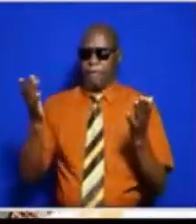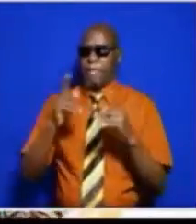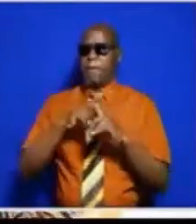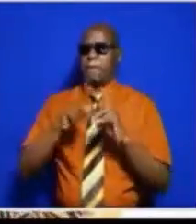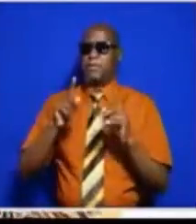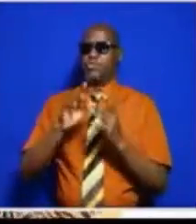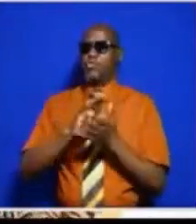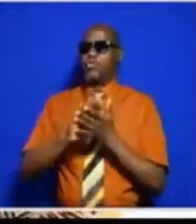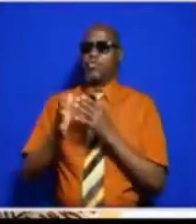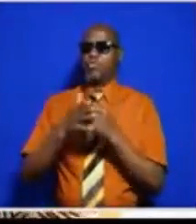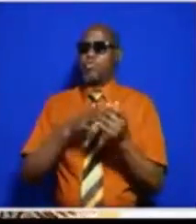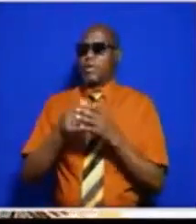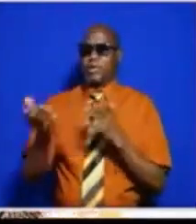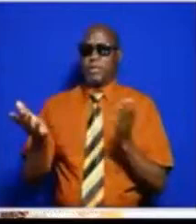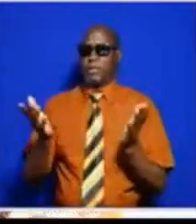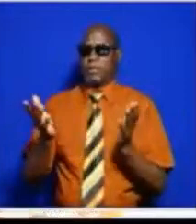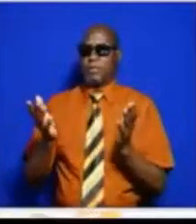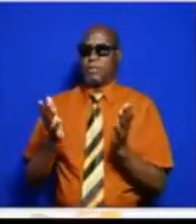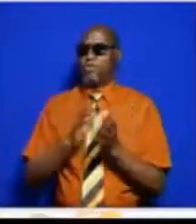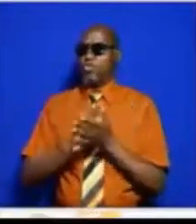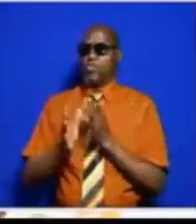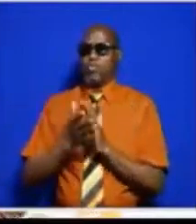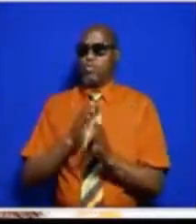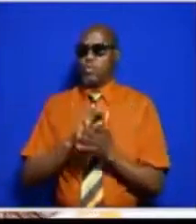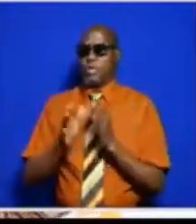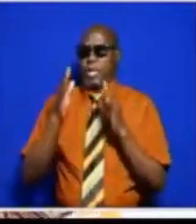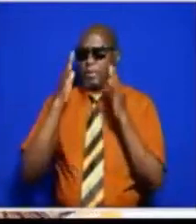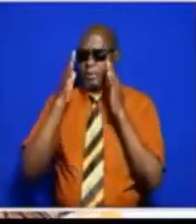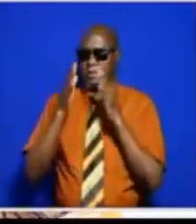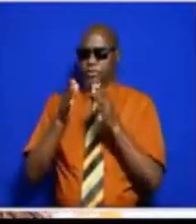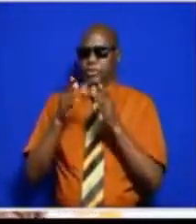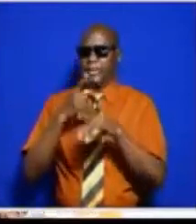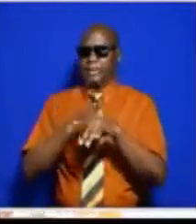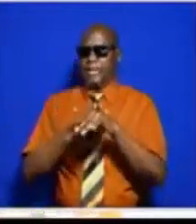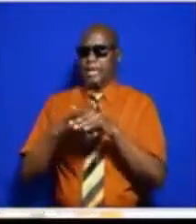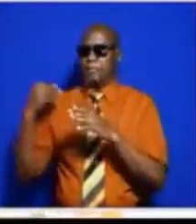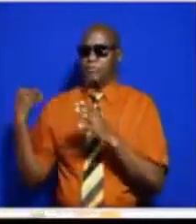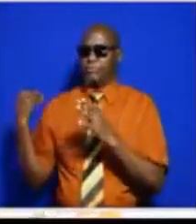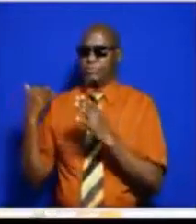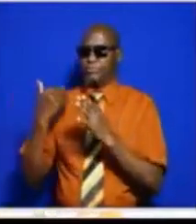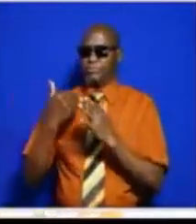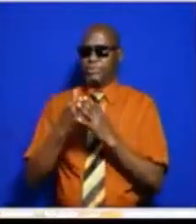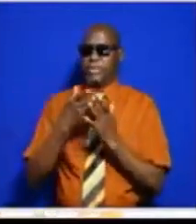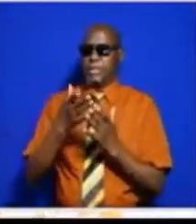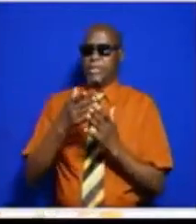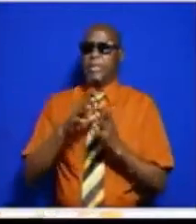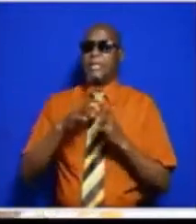nobody pays attention. And with time, there has been a great,